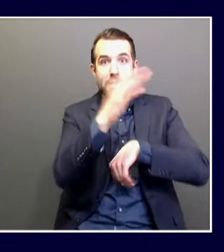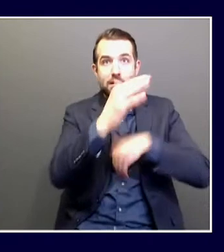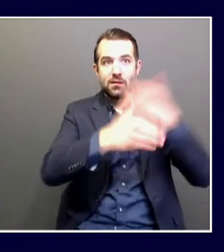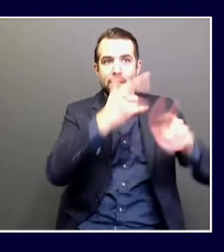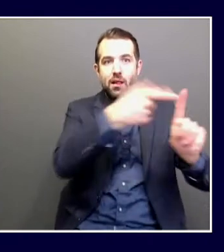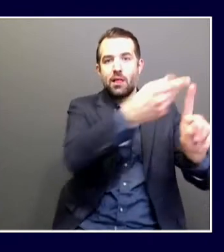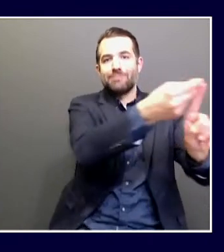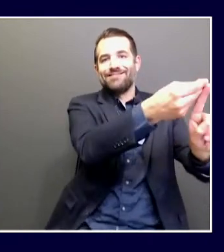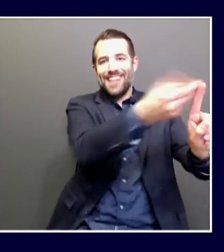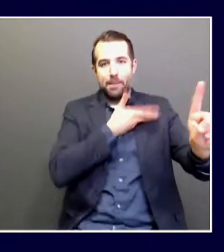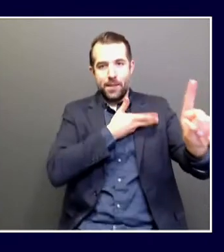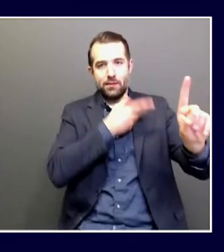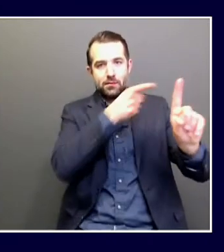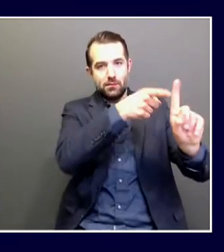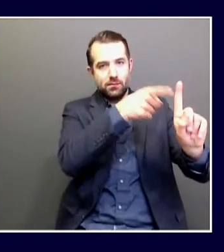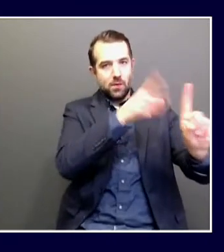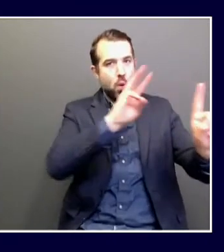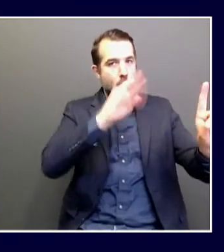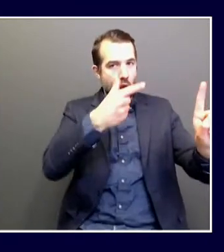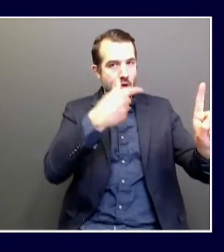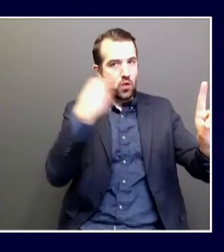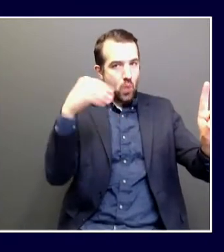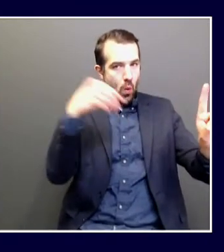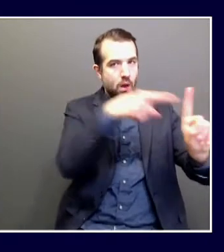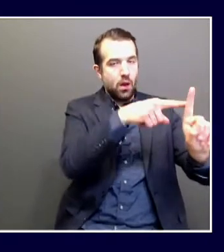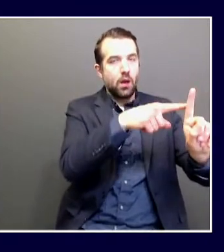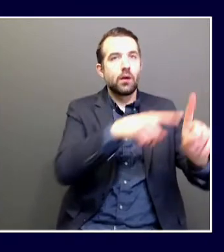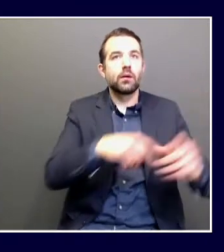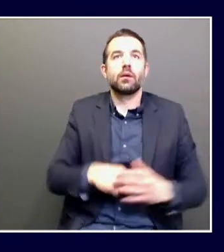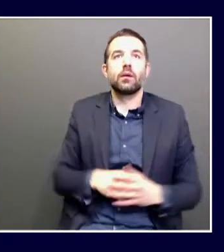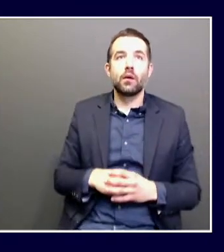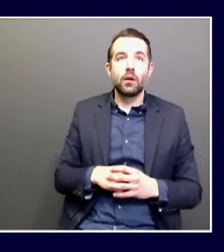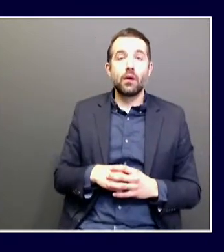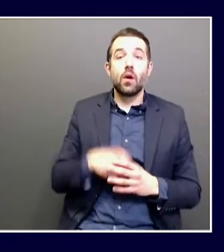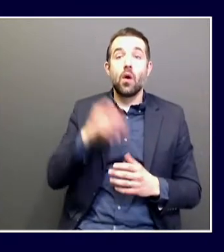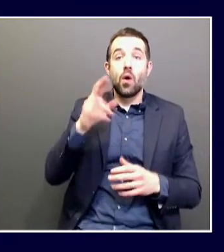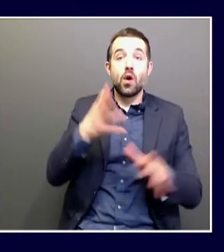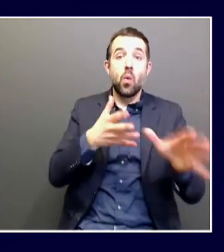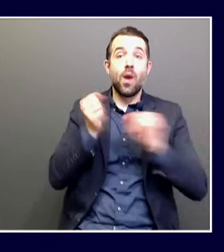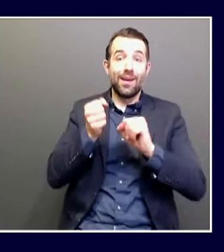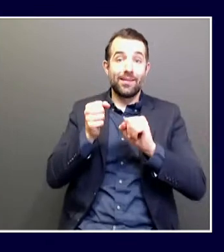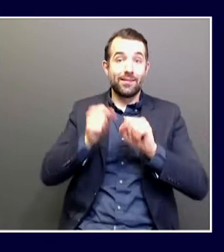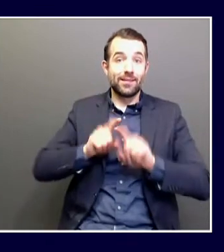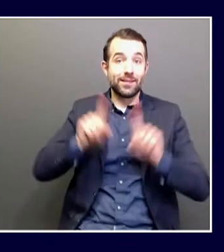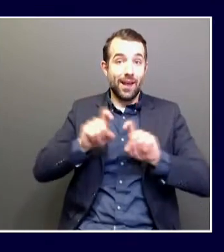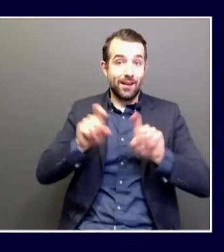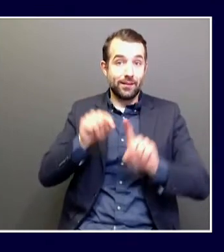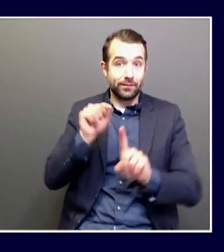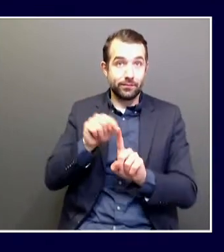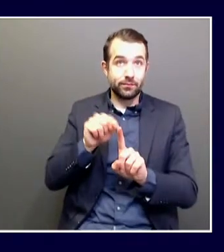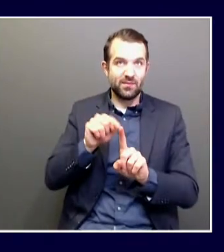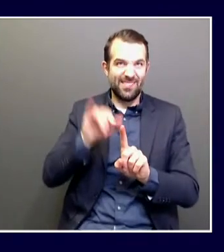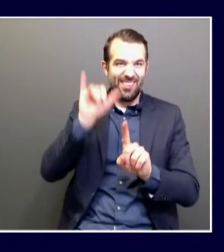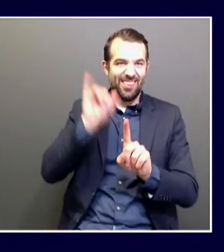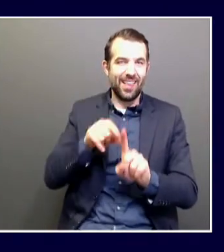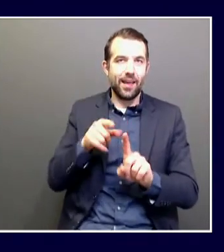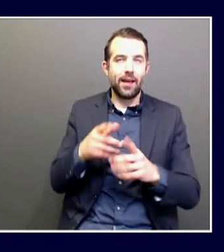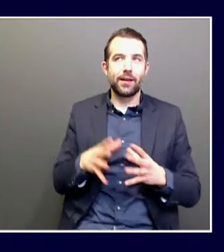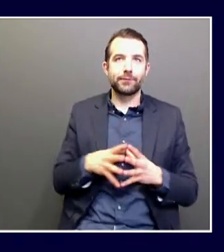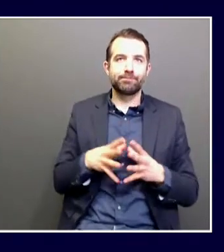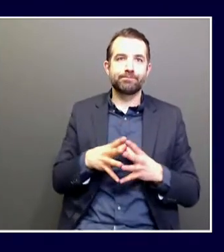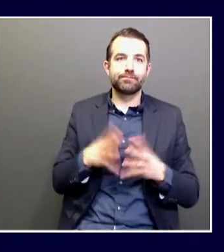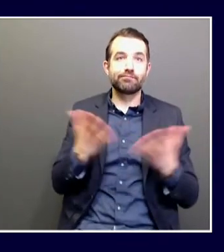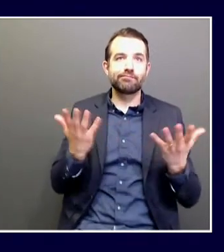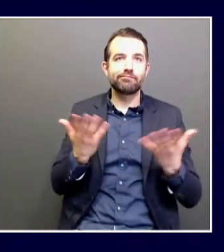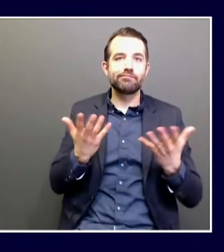PCR tests. Okay, and the antigen tests, if you knew of them, I think used to only be considered probable until they were confirmed by a